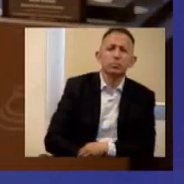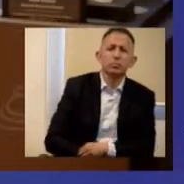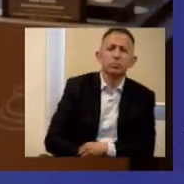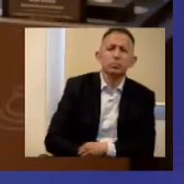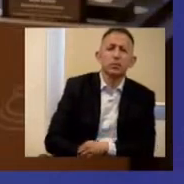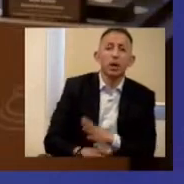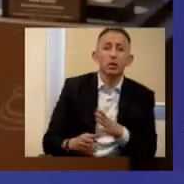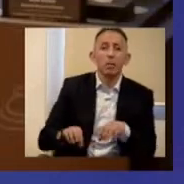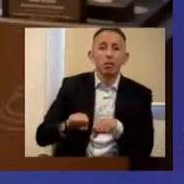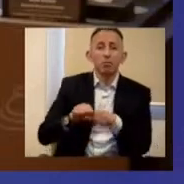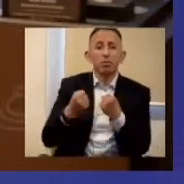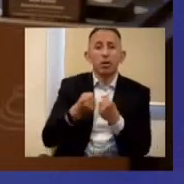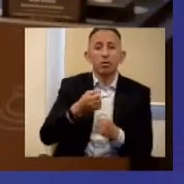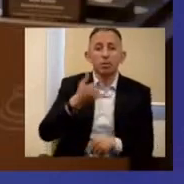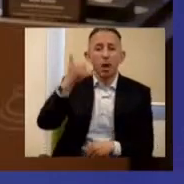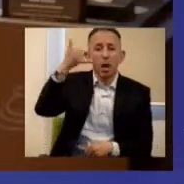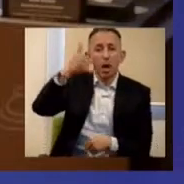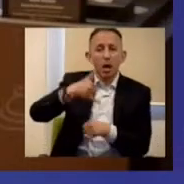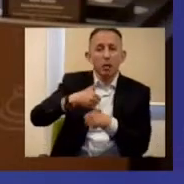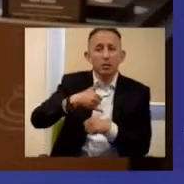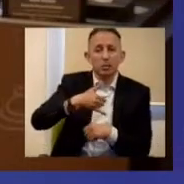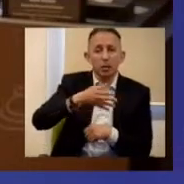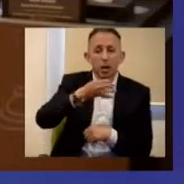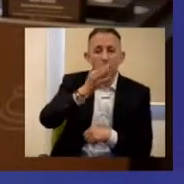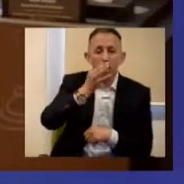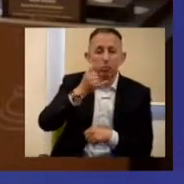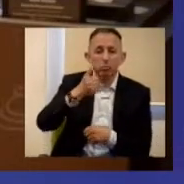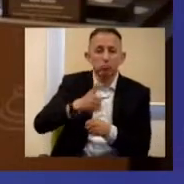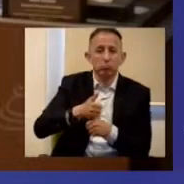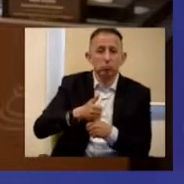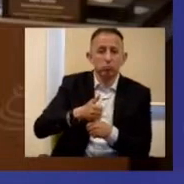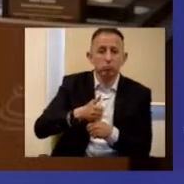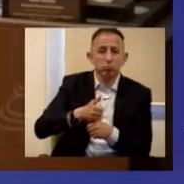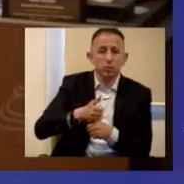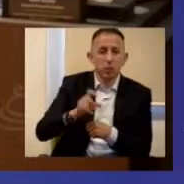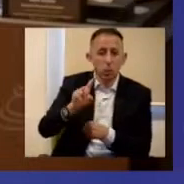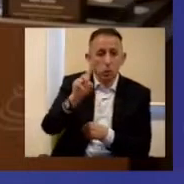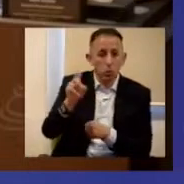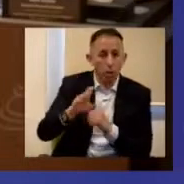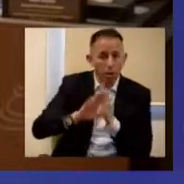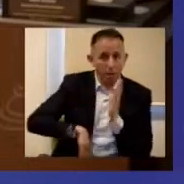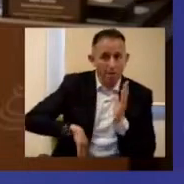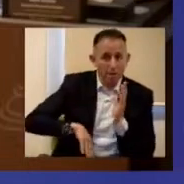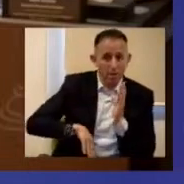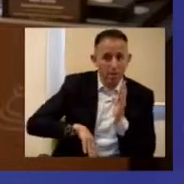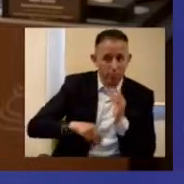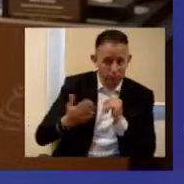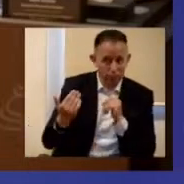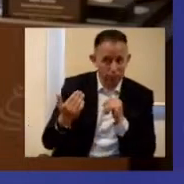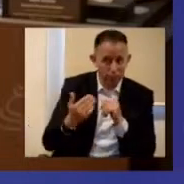Two more questions. Mr. Slifani and then Monsieur